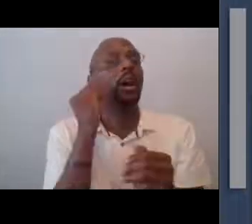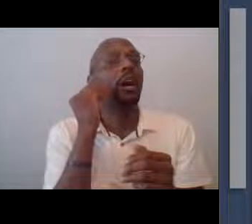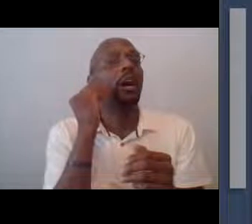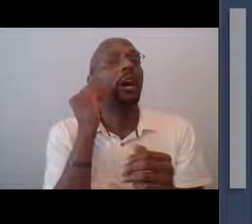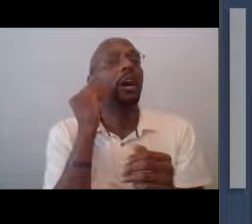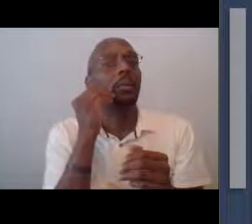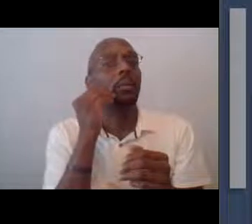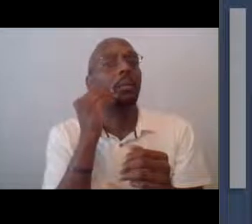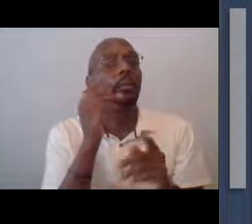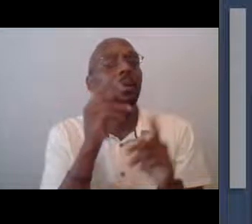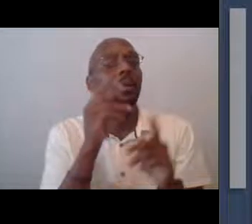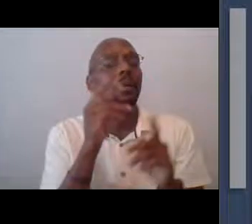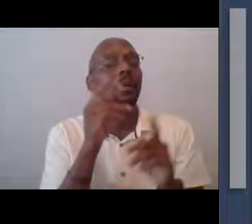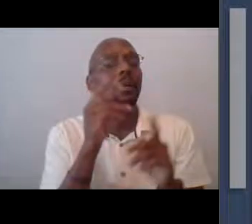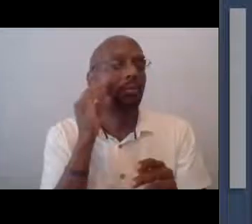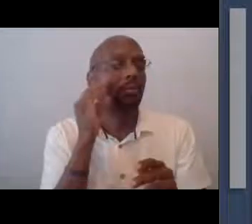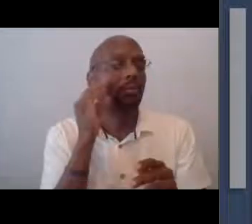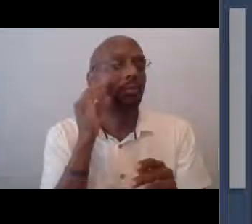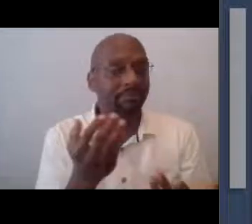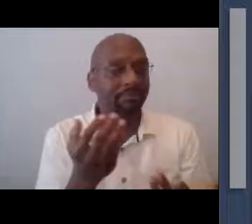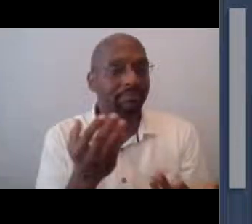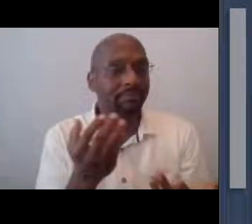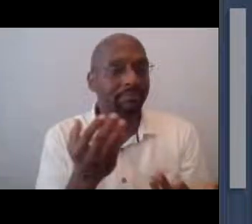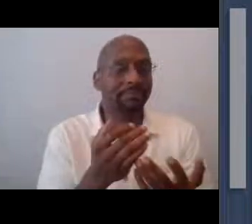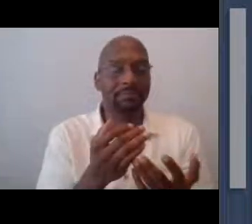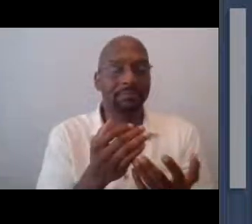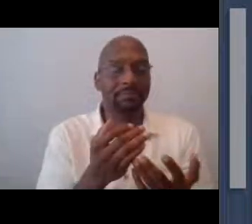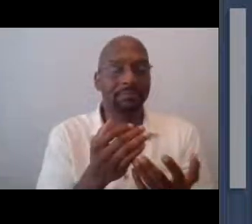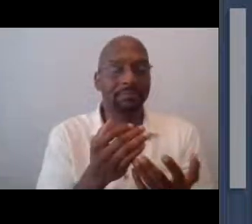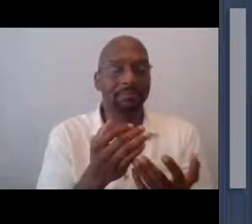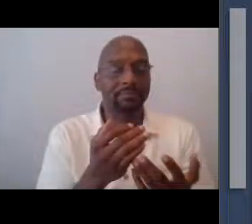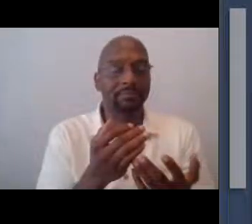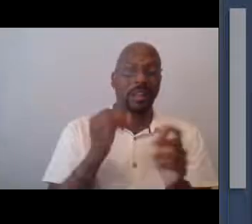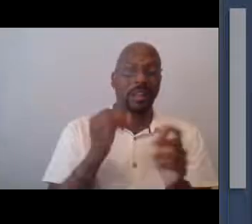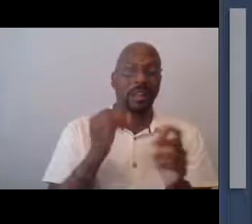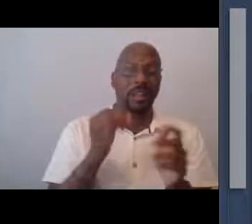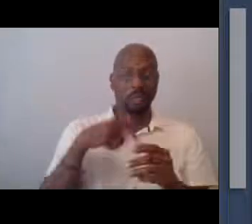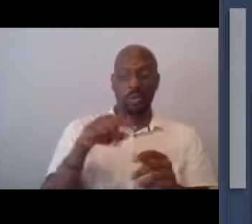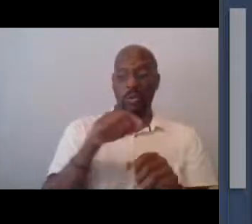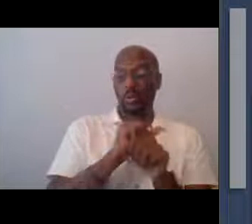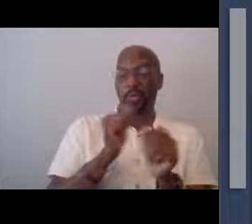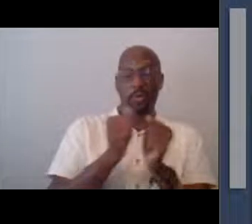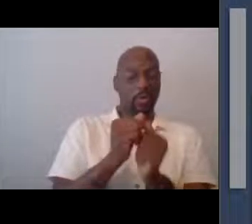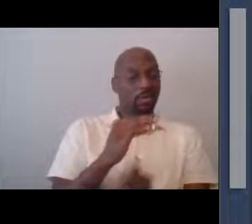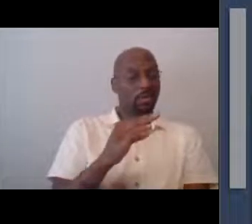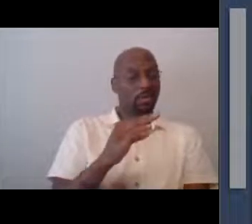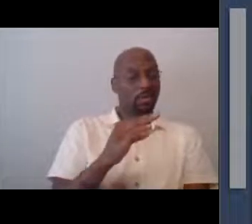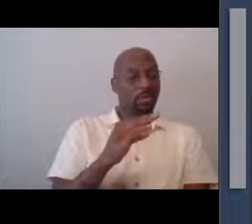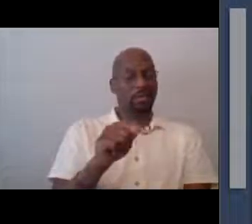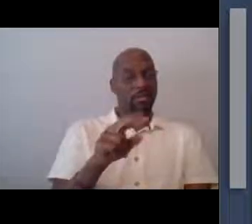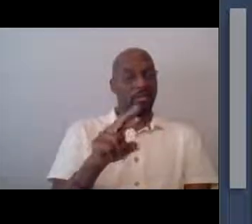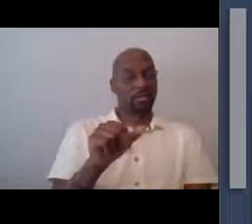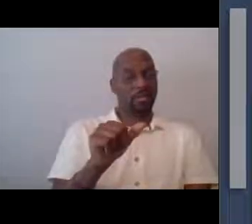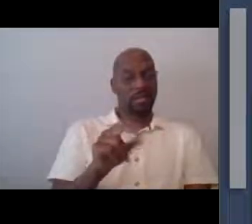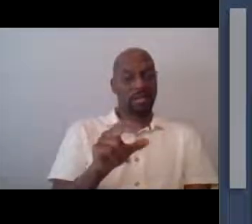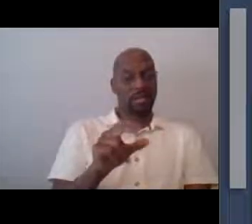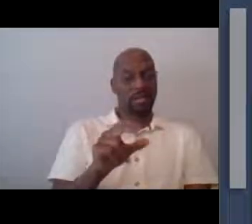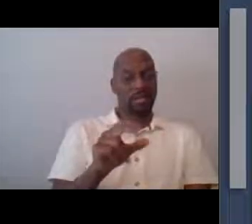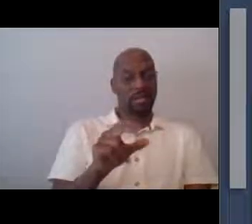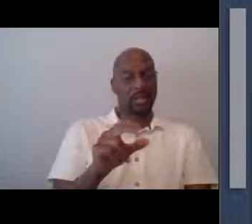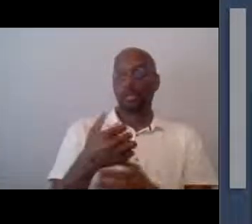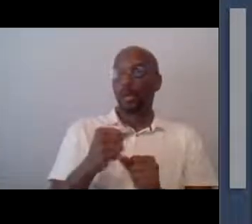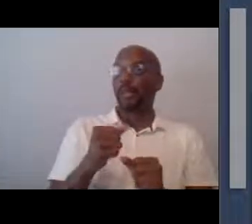So from the homelessness side of things, we work with Caltrans just in the ability to have temporary housing inside